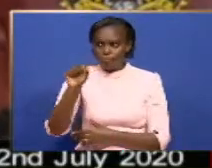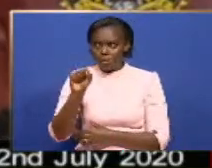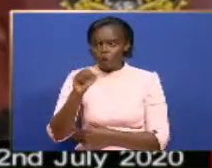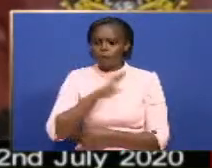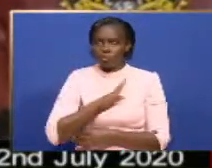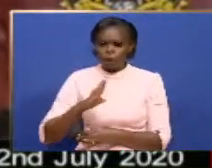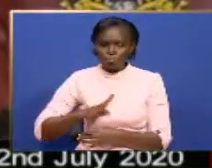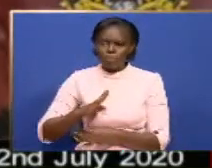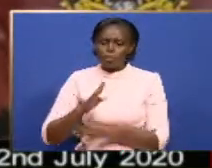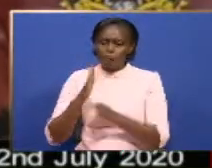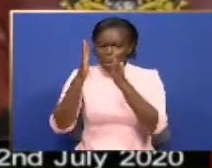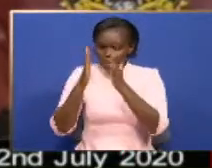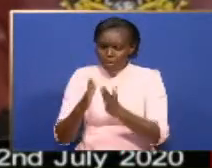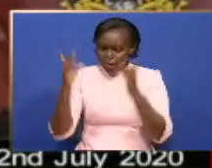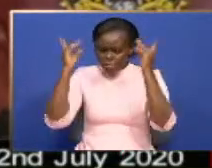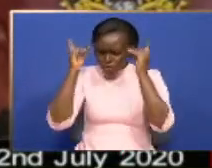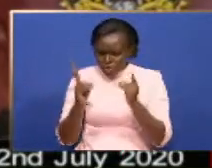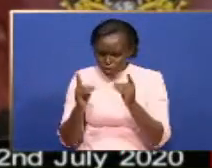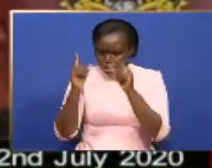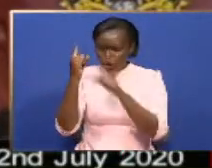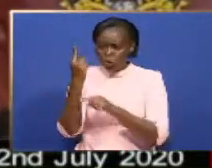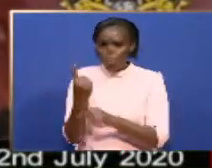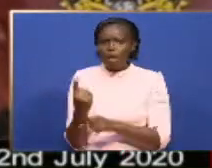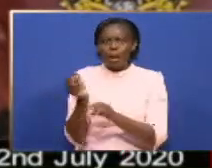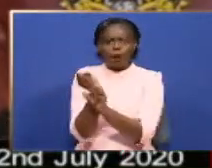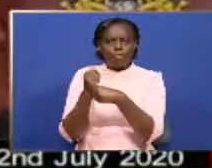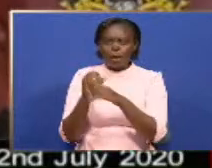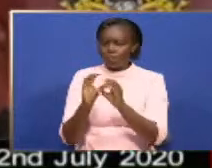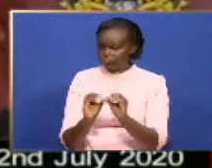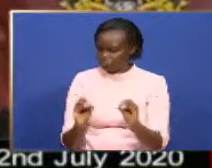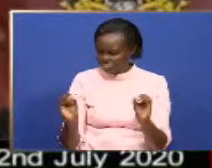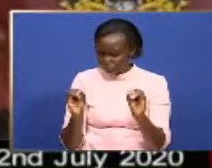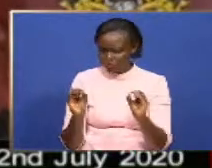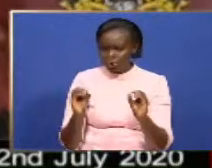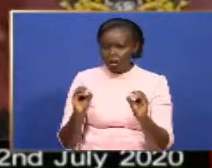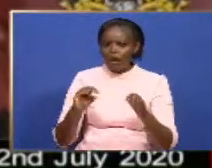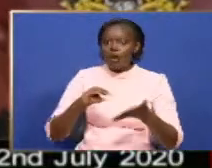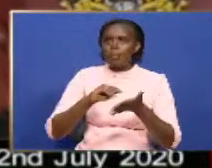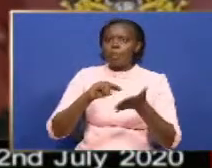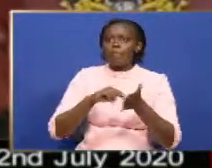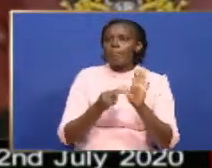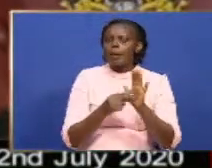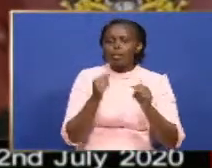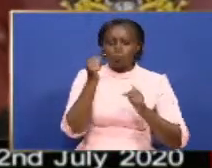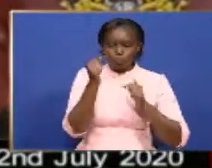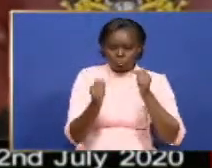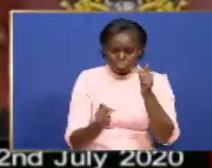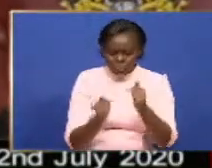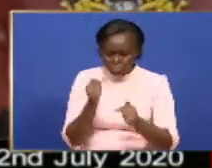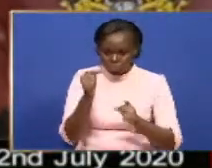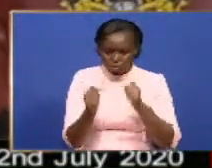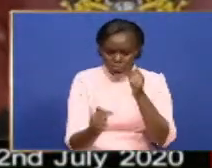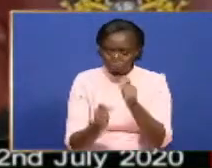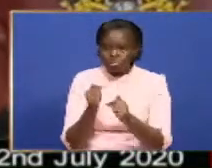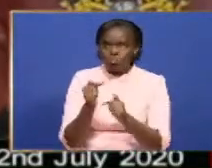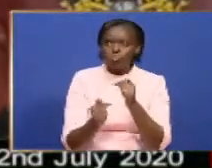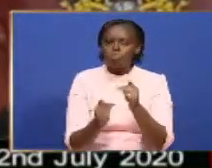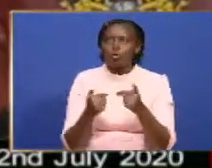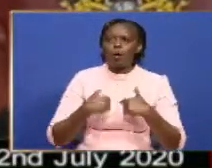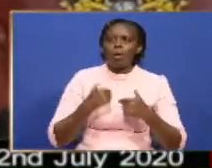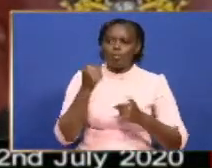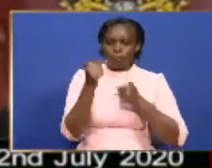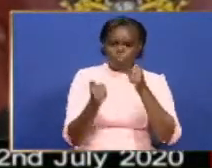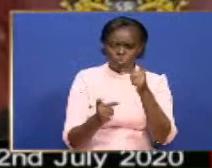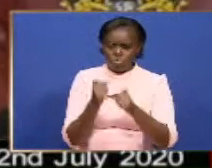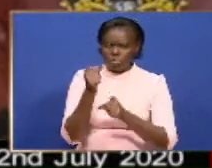makes a decision on the status of refugees, Madam Speaker, and also continually or have a